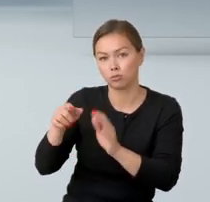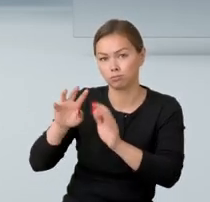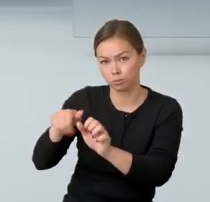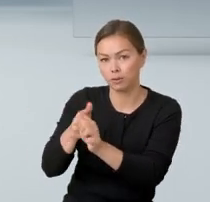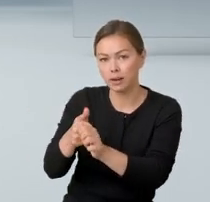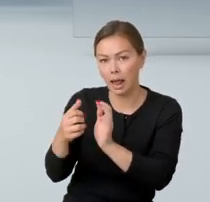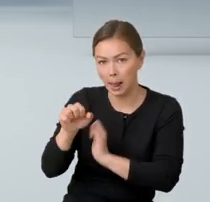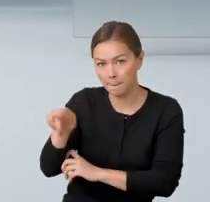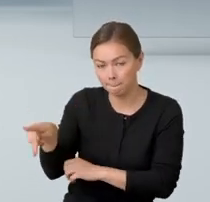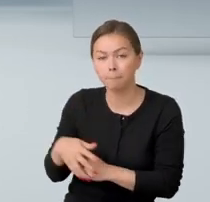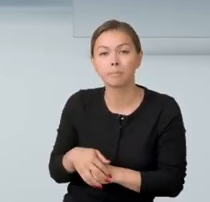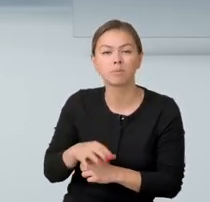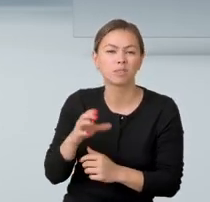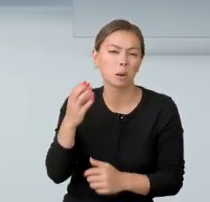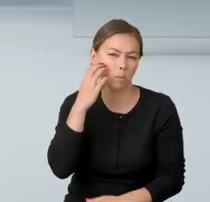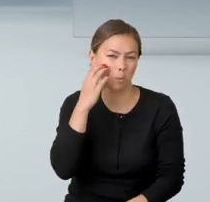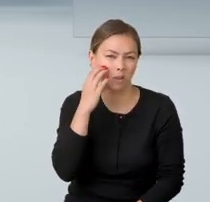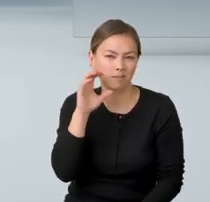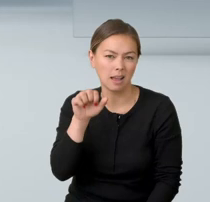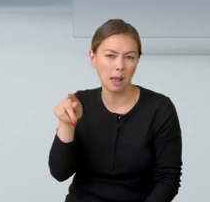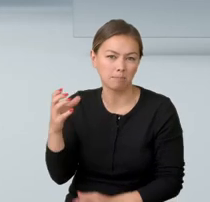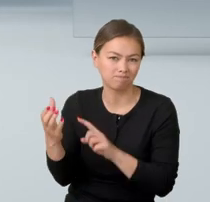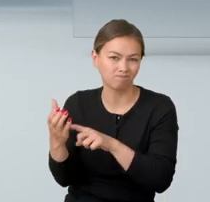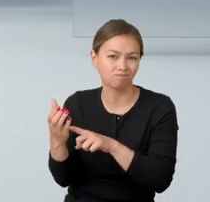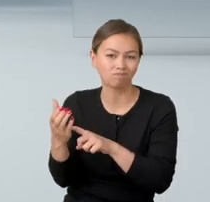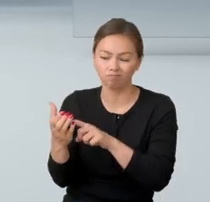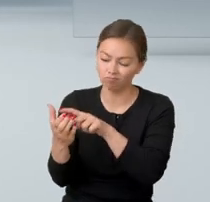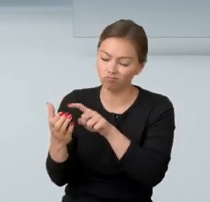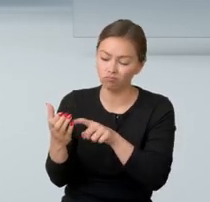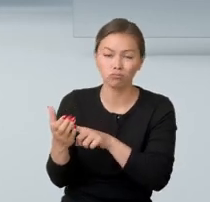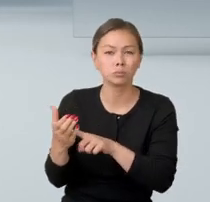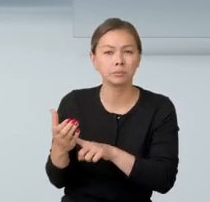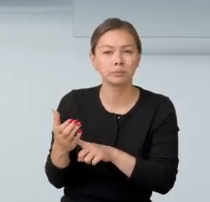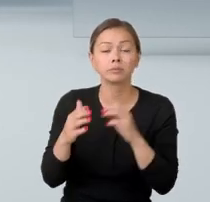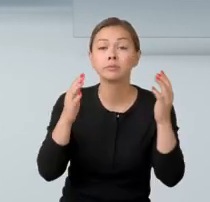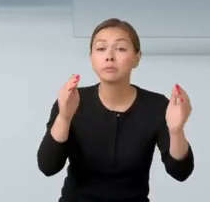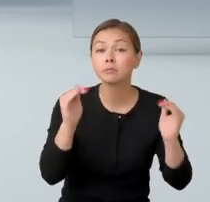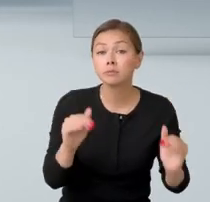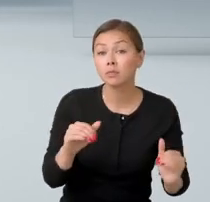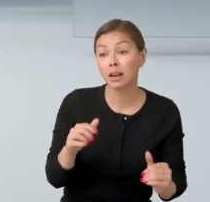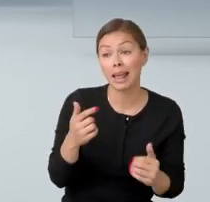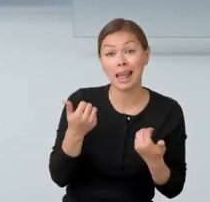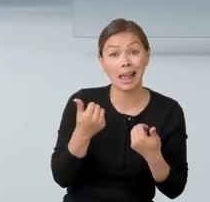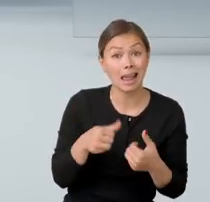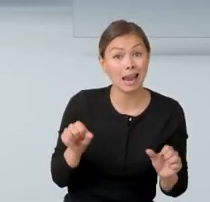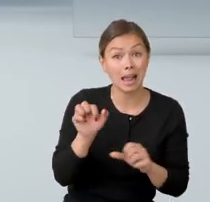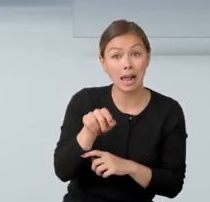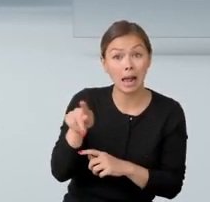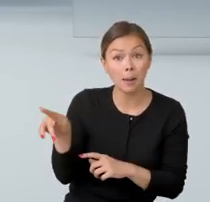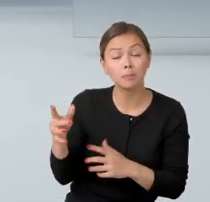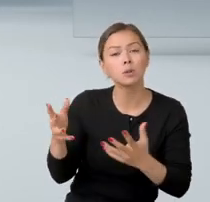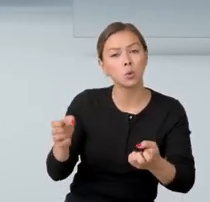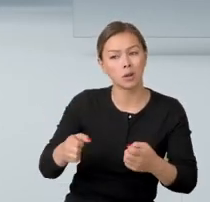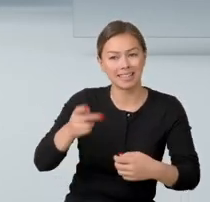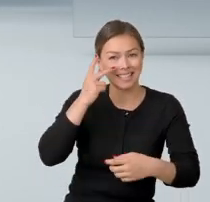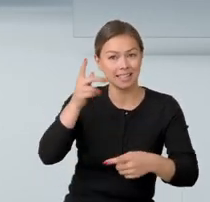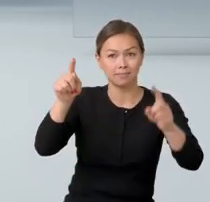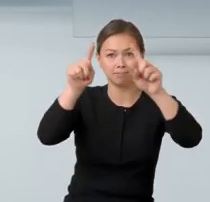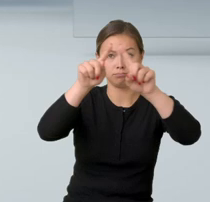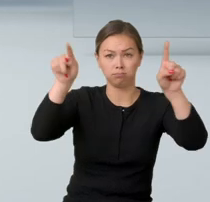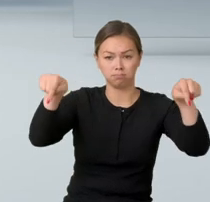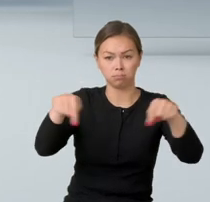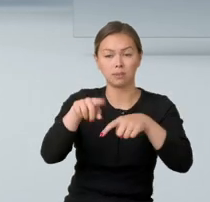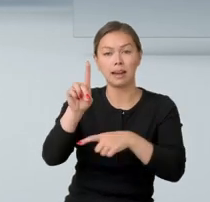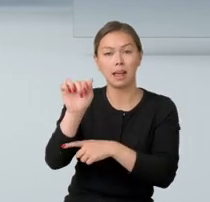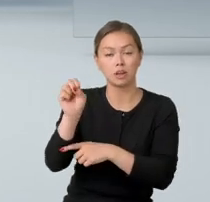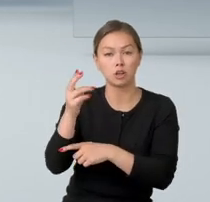and finally what we want when we are creating any kind of application it's a dashboard a way where